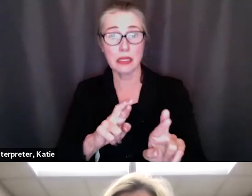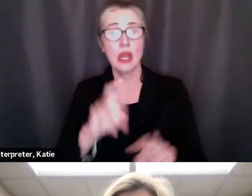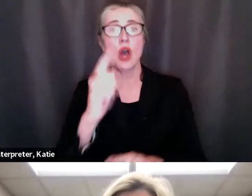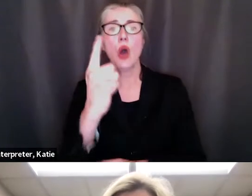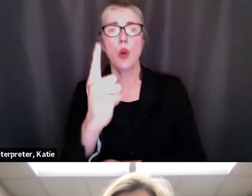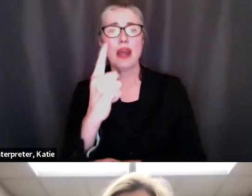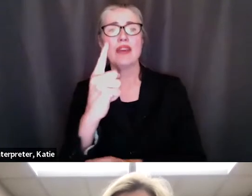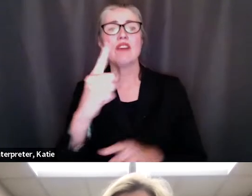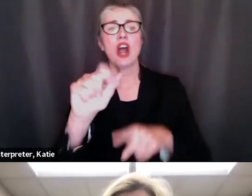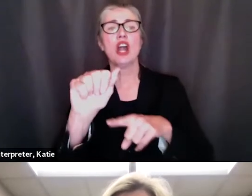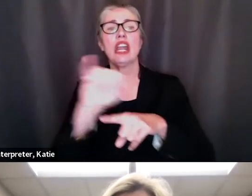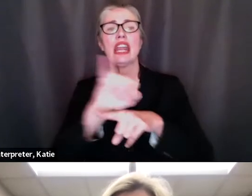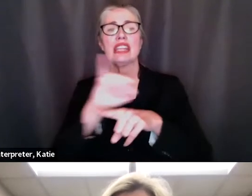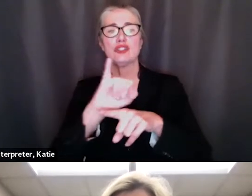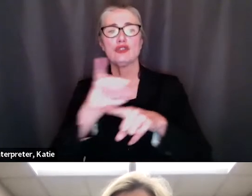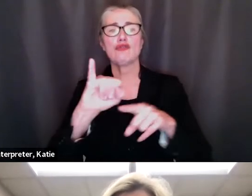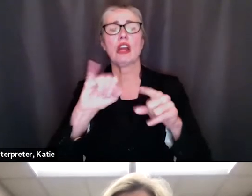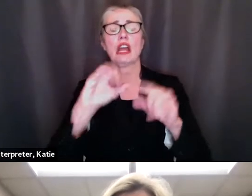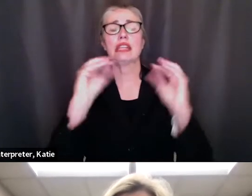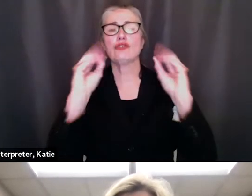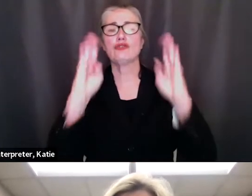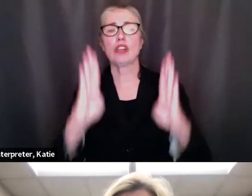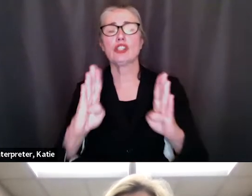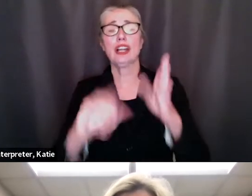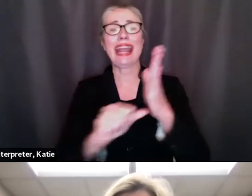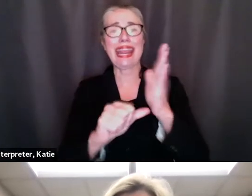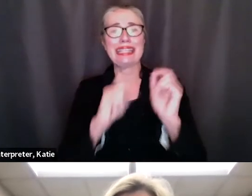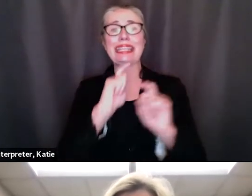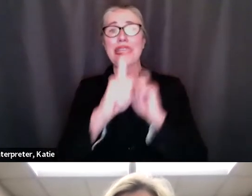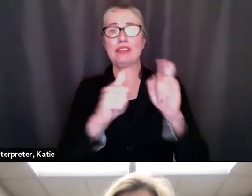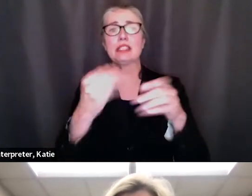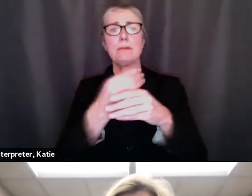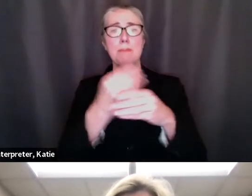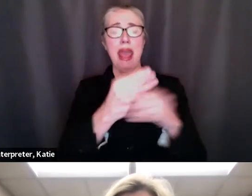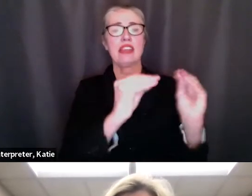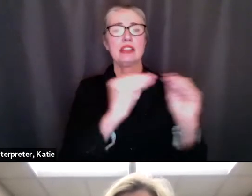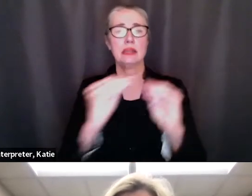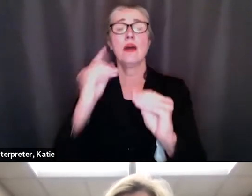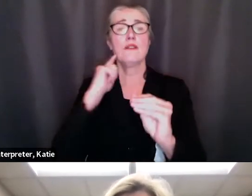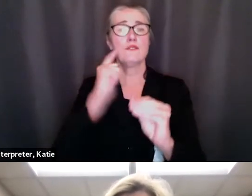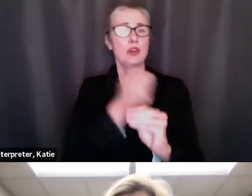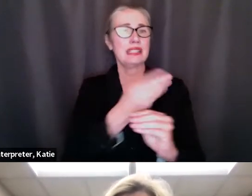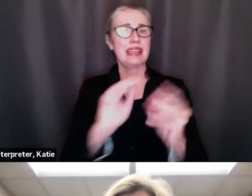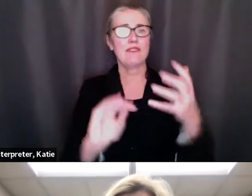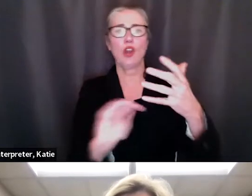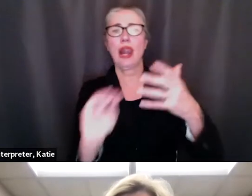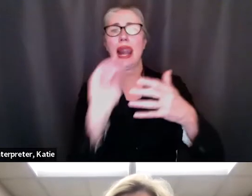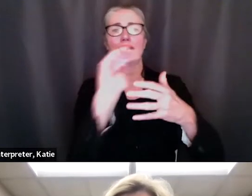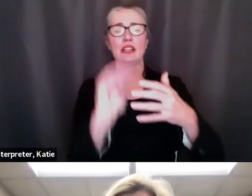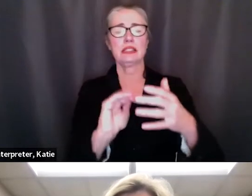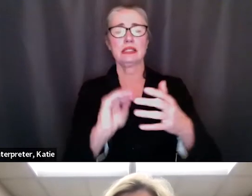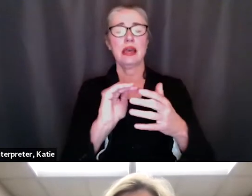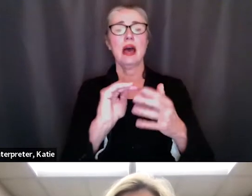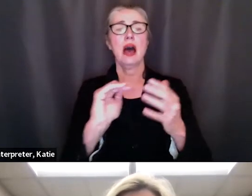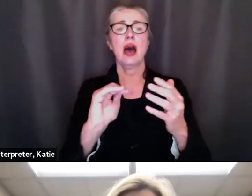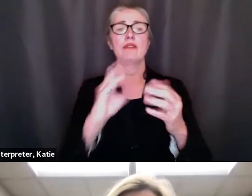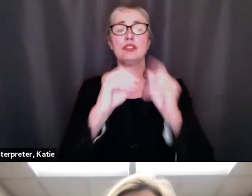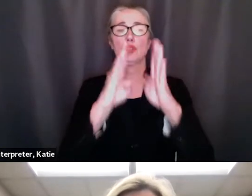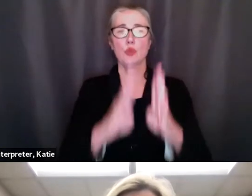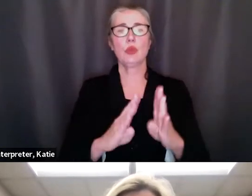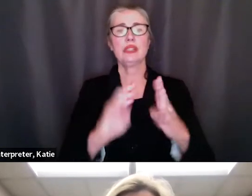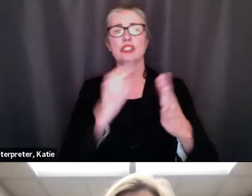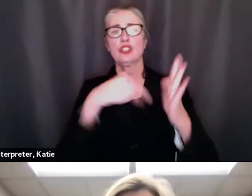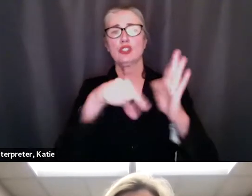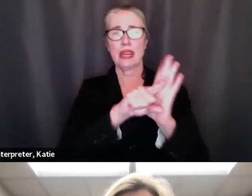math support to several grade levels we also created a four day per week after school math tutoring program that was based on